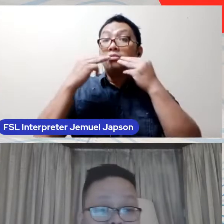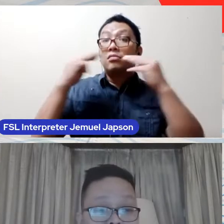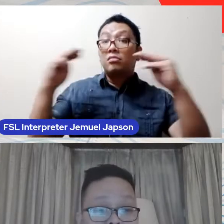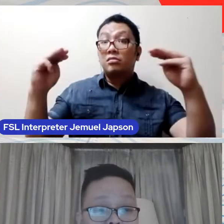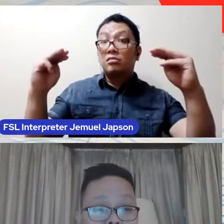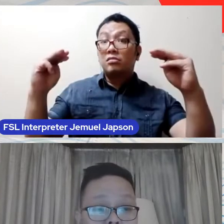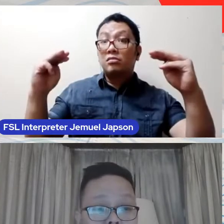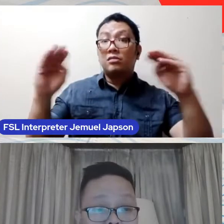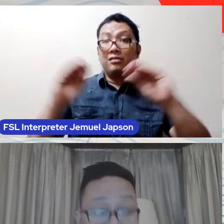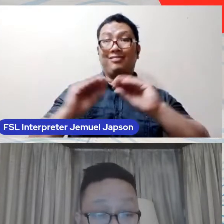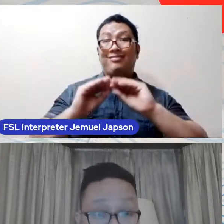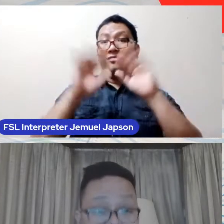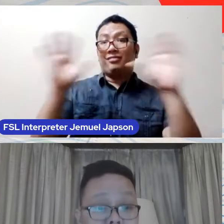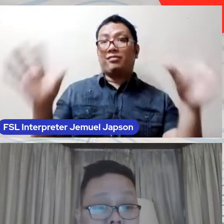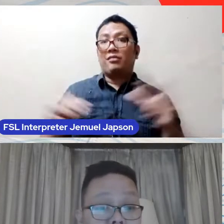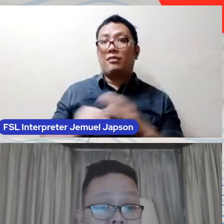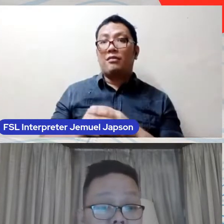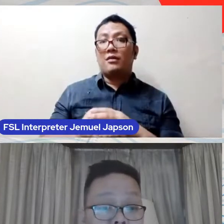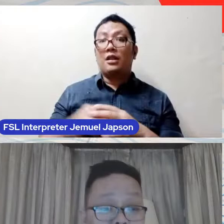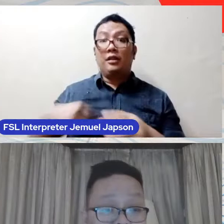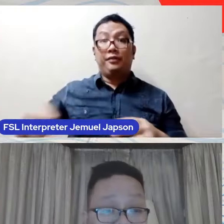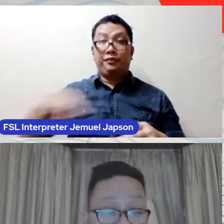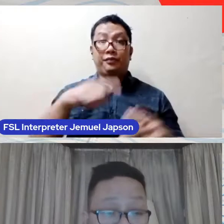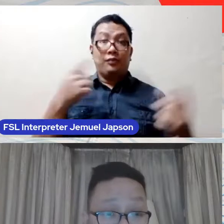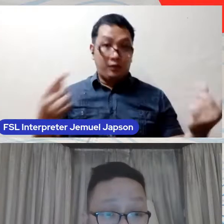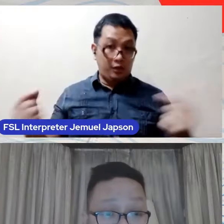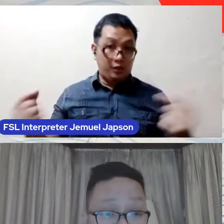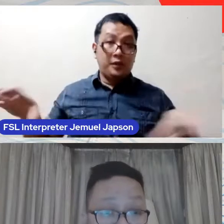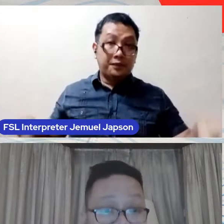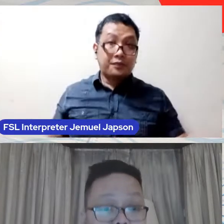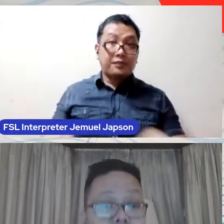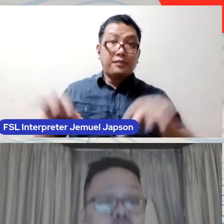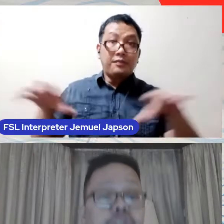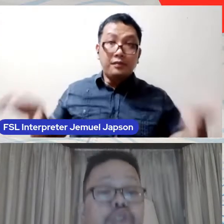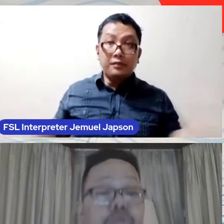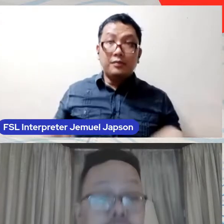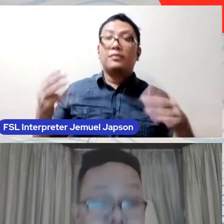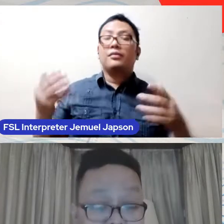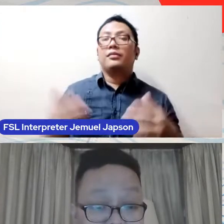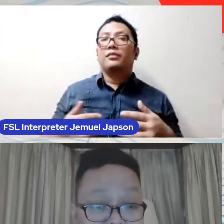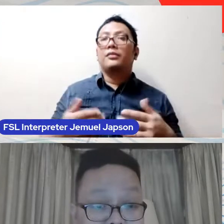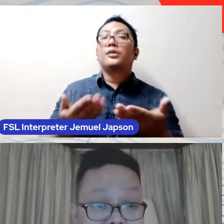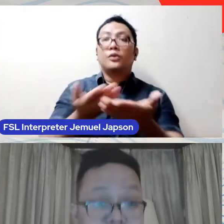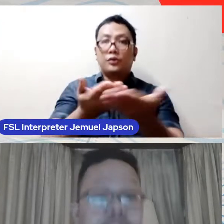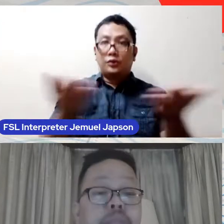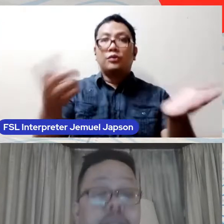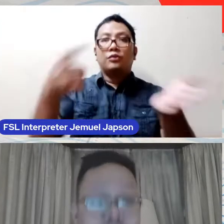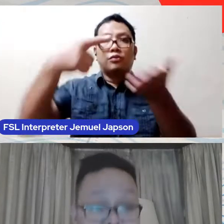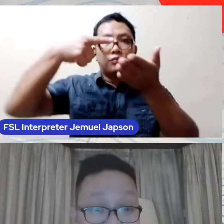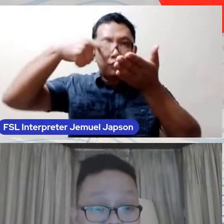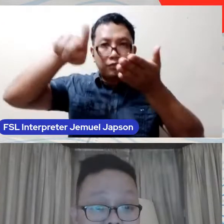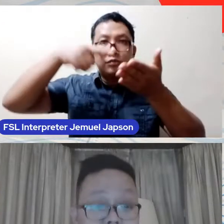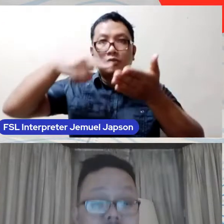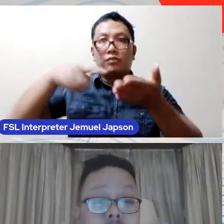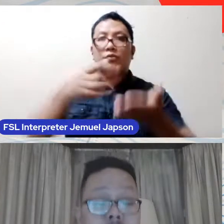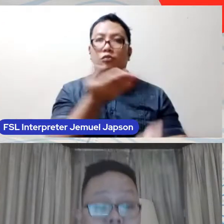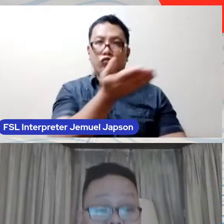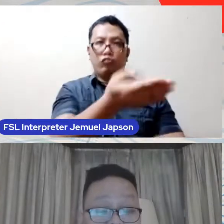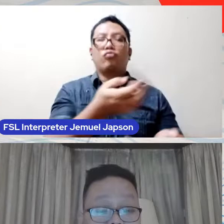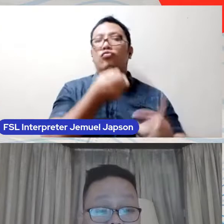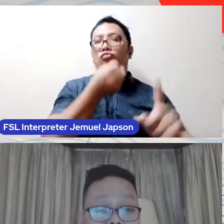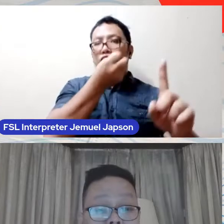clear. Kami, ginawa na namin yung trabaho namin. Now you check it. Kayo mag-check. Hindi